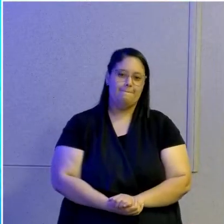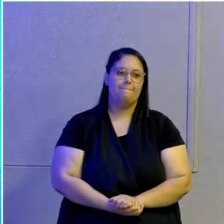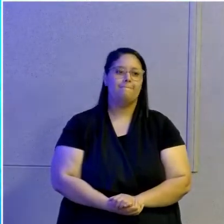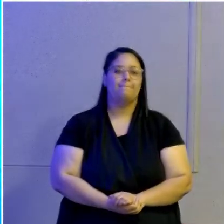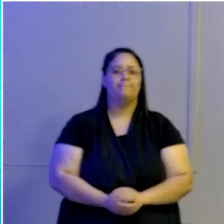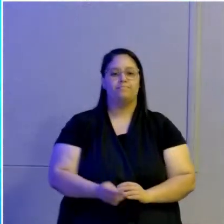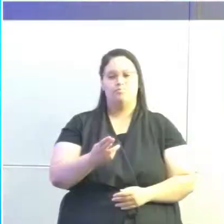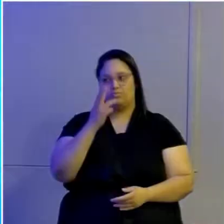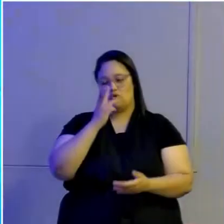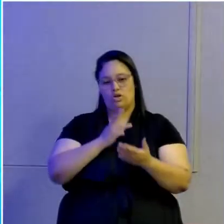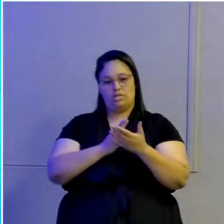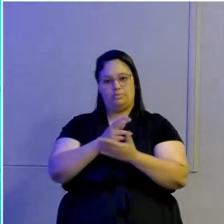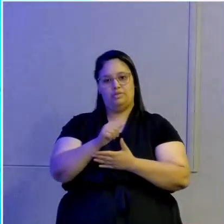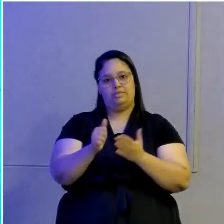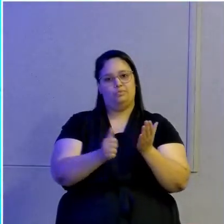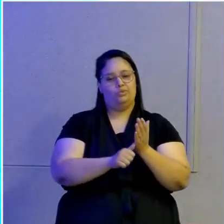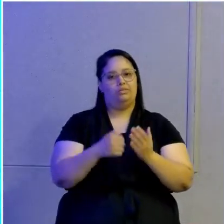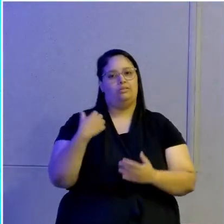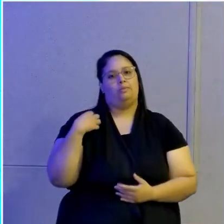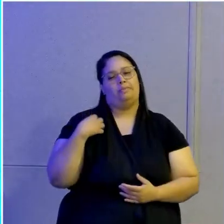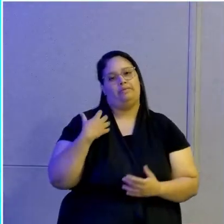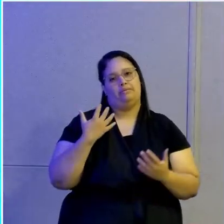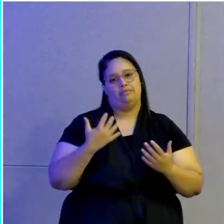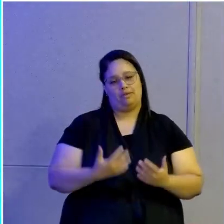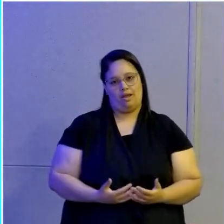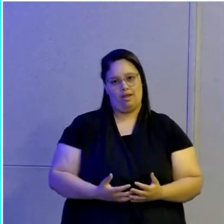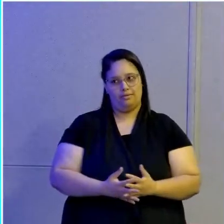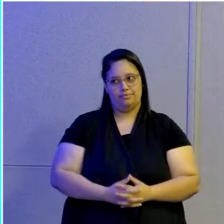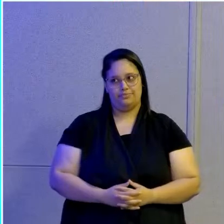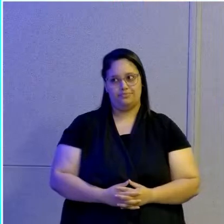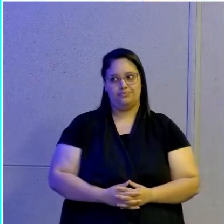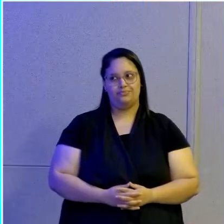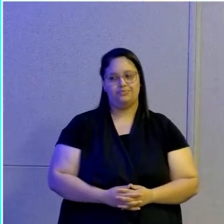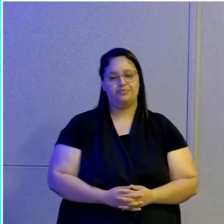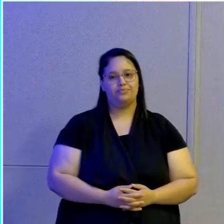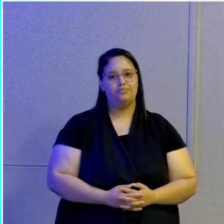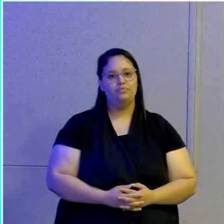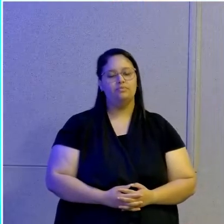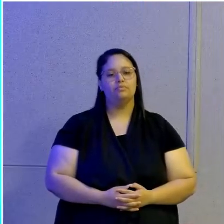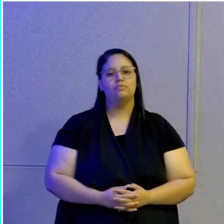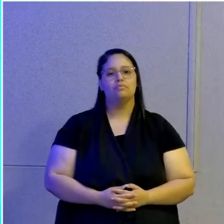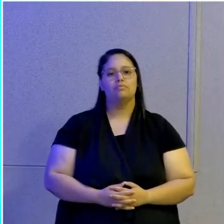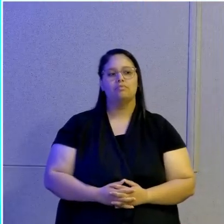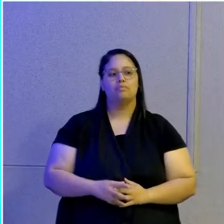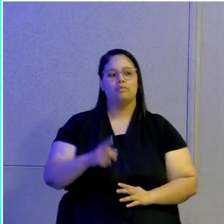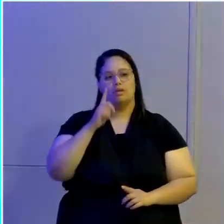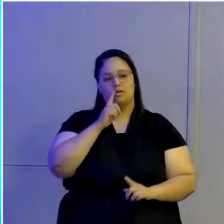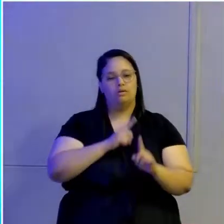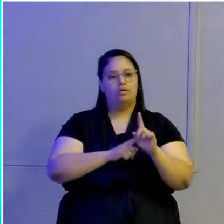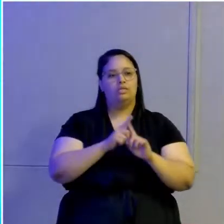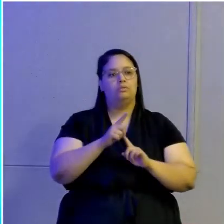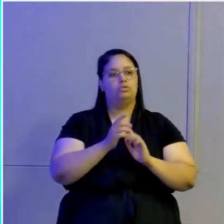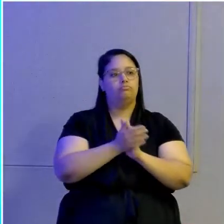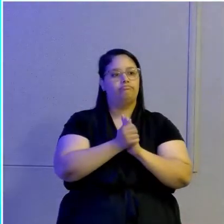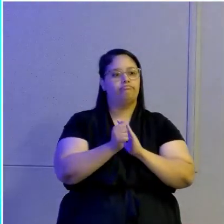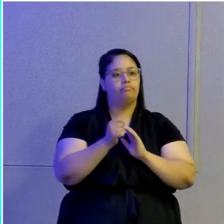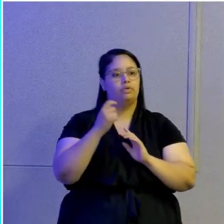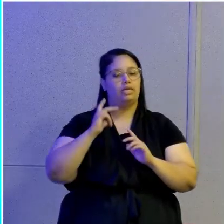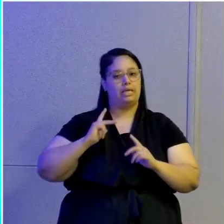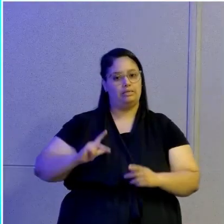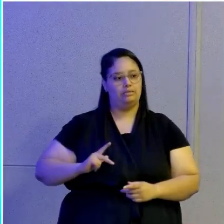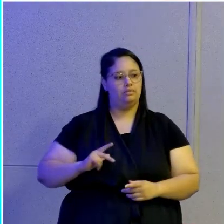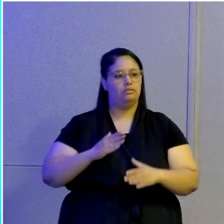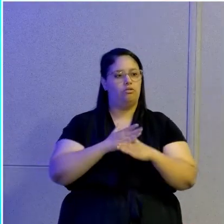Honorable Deputy Minister, distinguished guests,